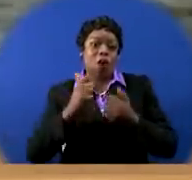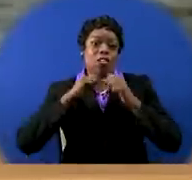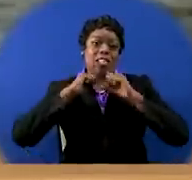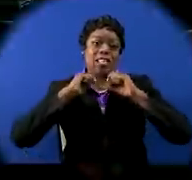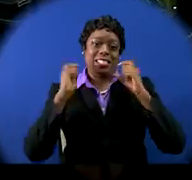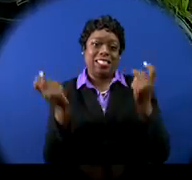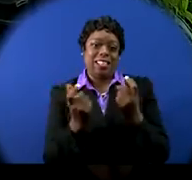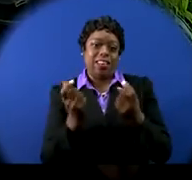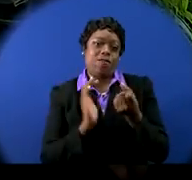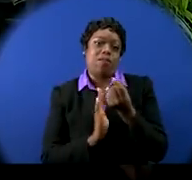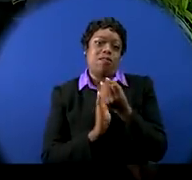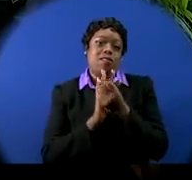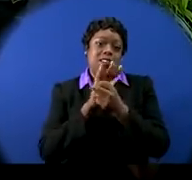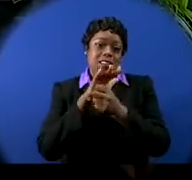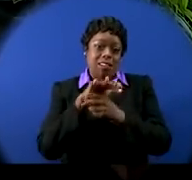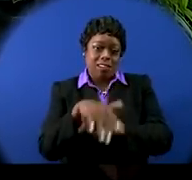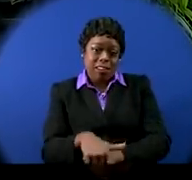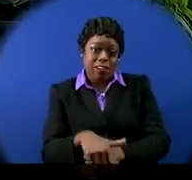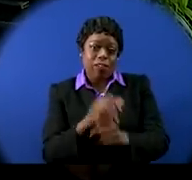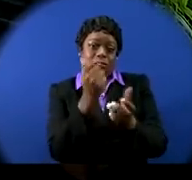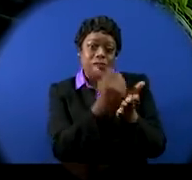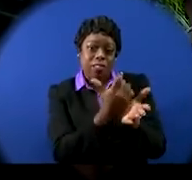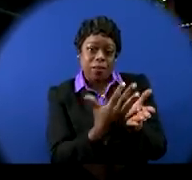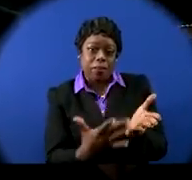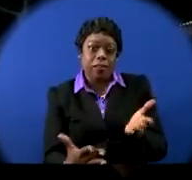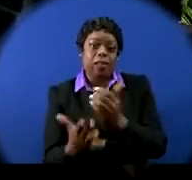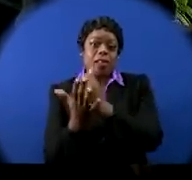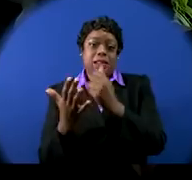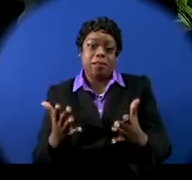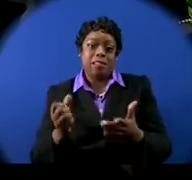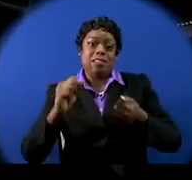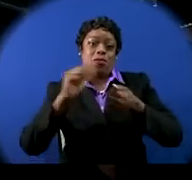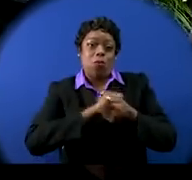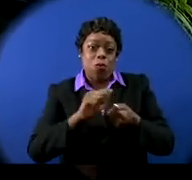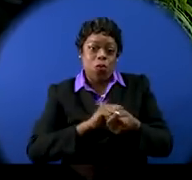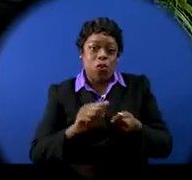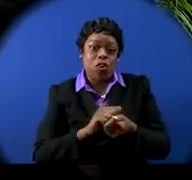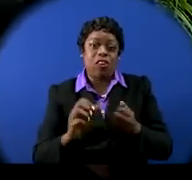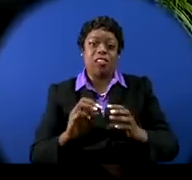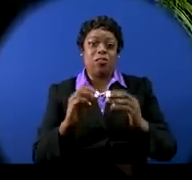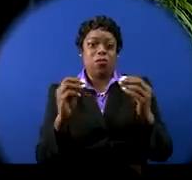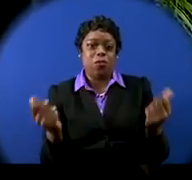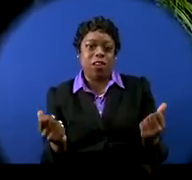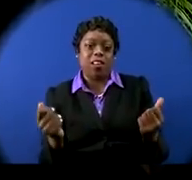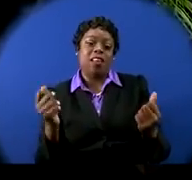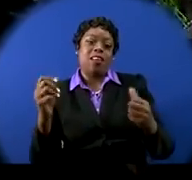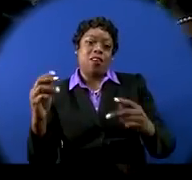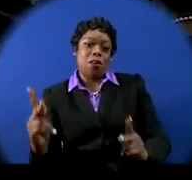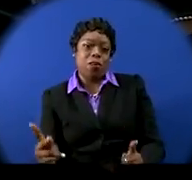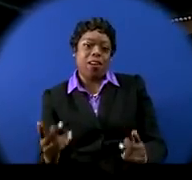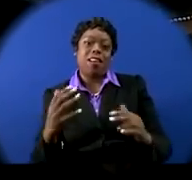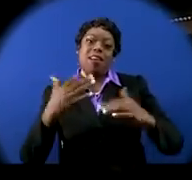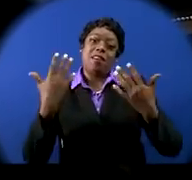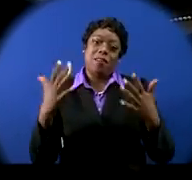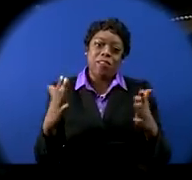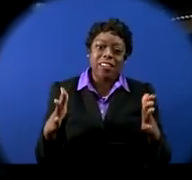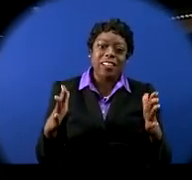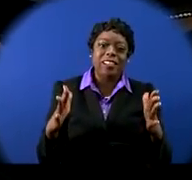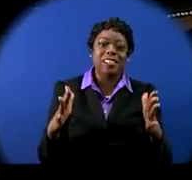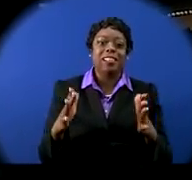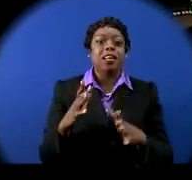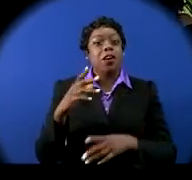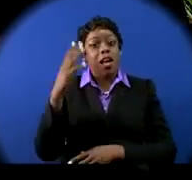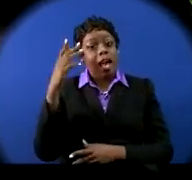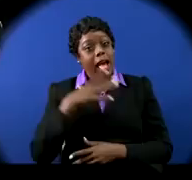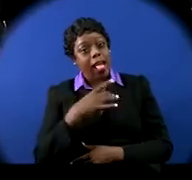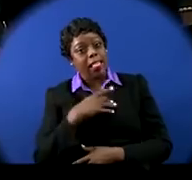blood. Sins have been washed away. All right, I'm almost done. Can I finish it up? I like this